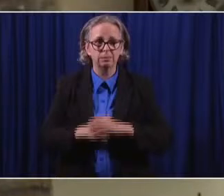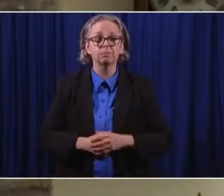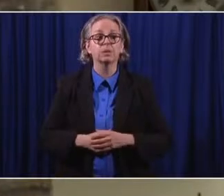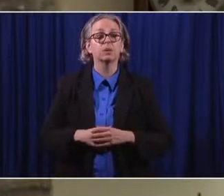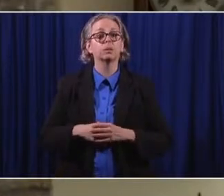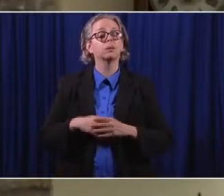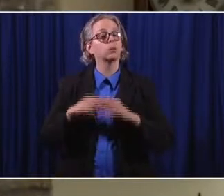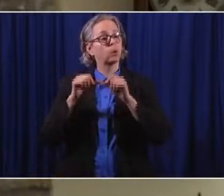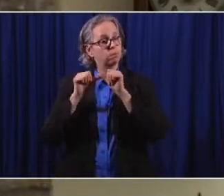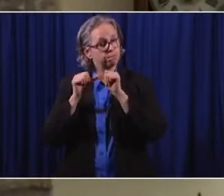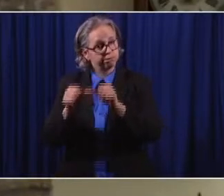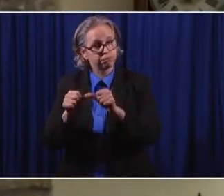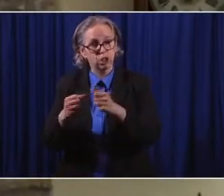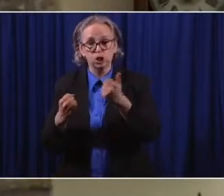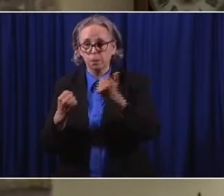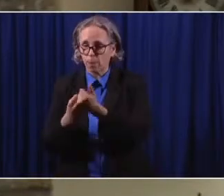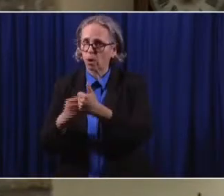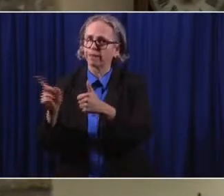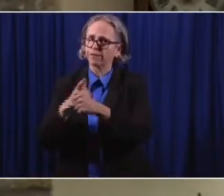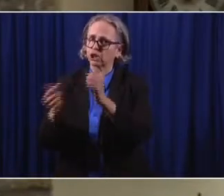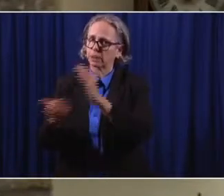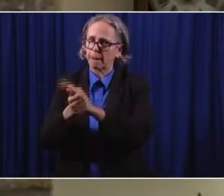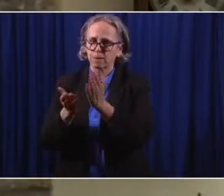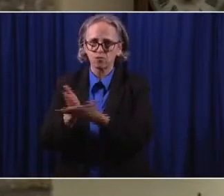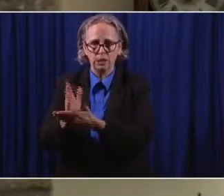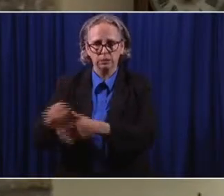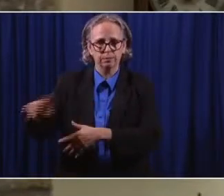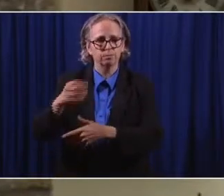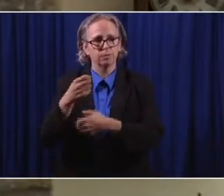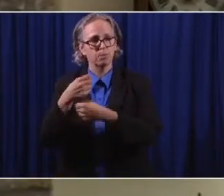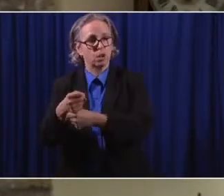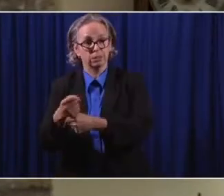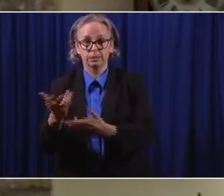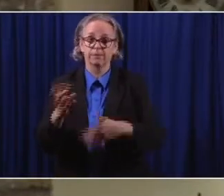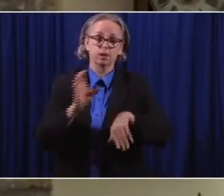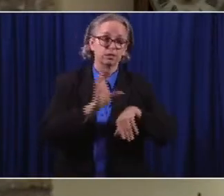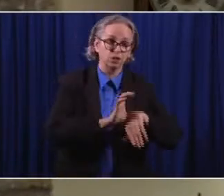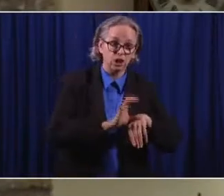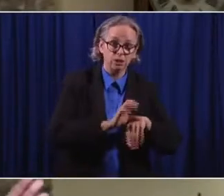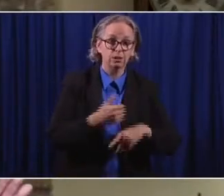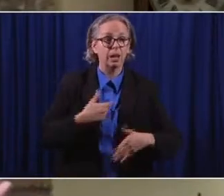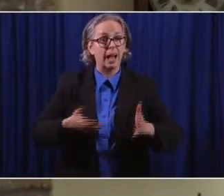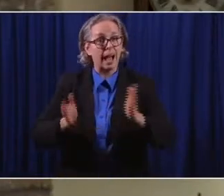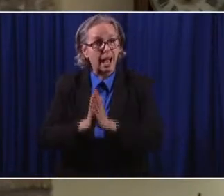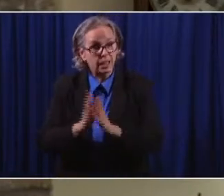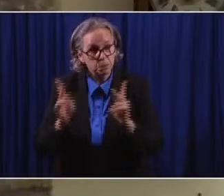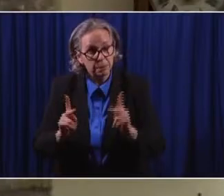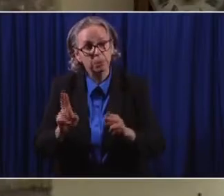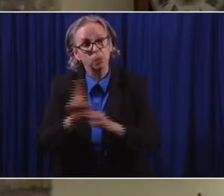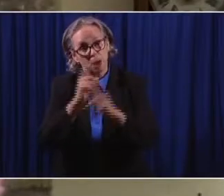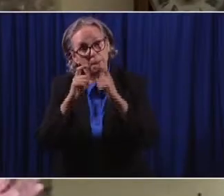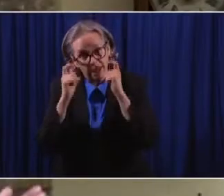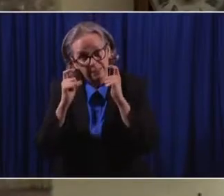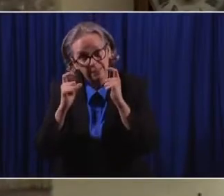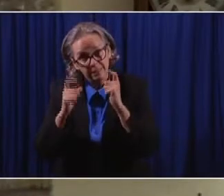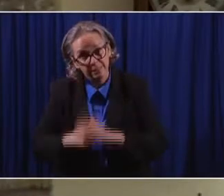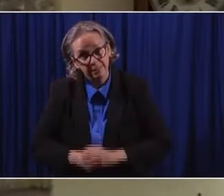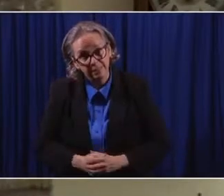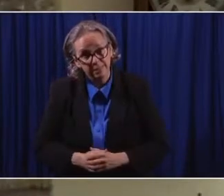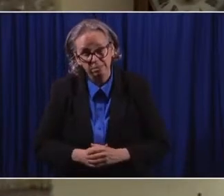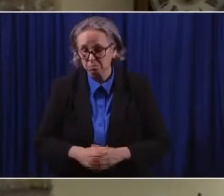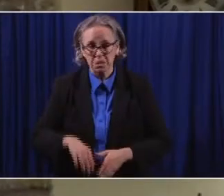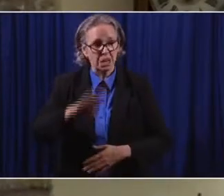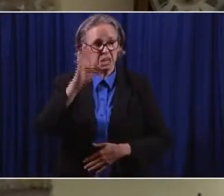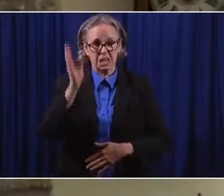churches. We've said people need to wear masks in church, but we never, at the height of this, ever shut our churches